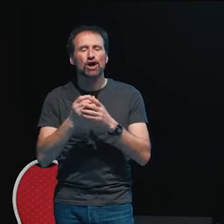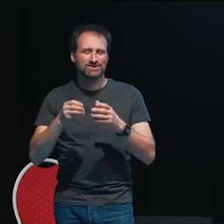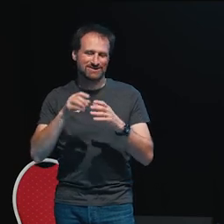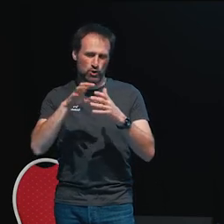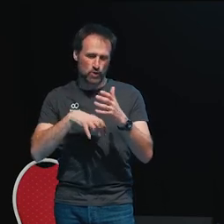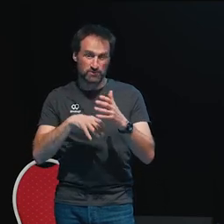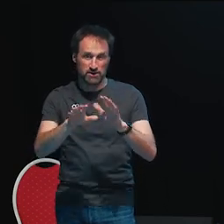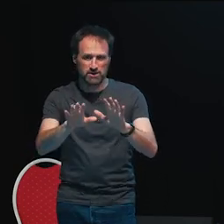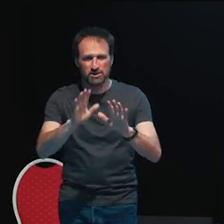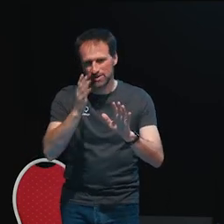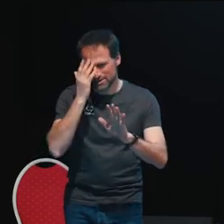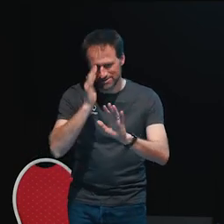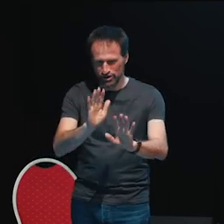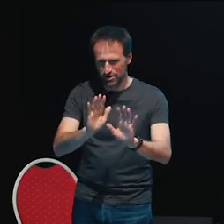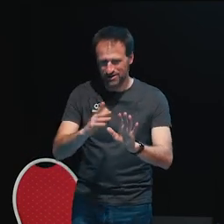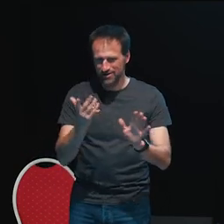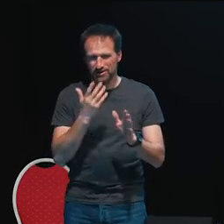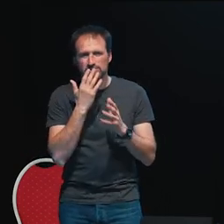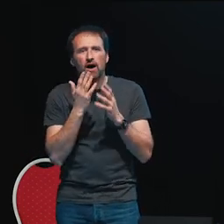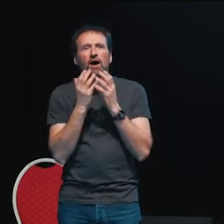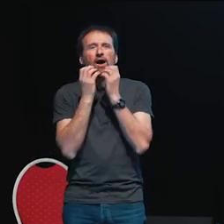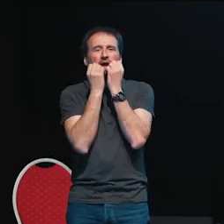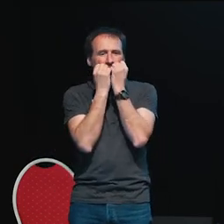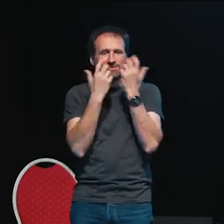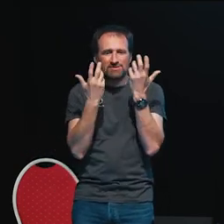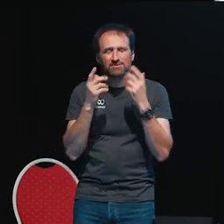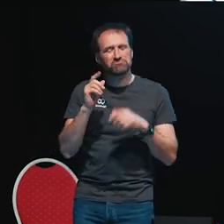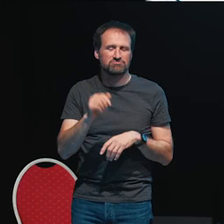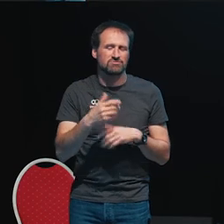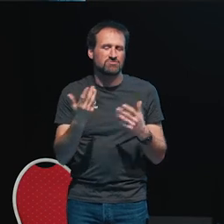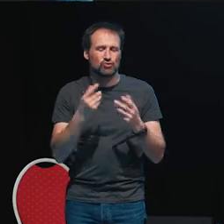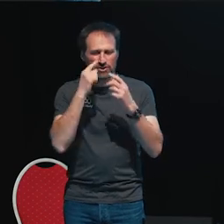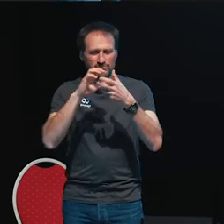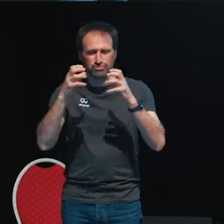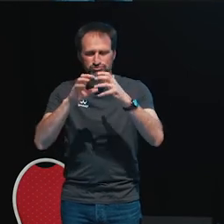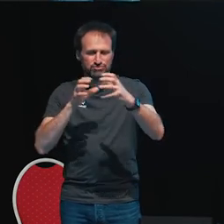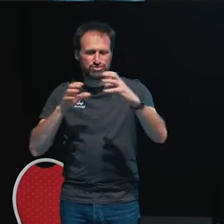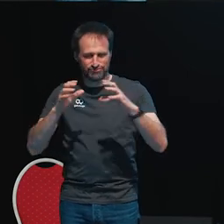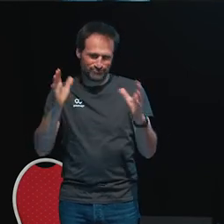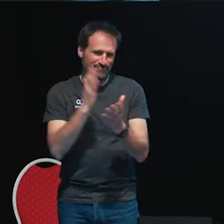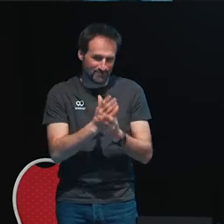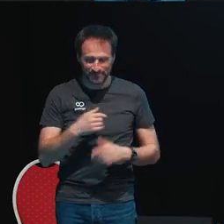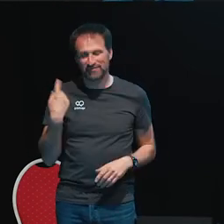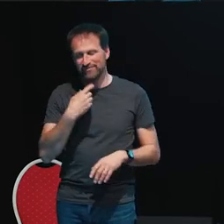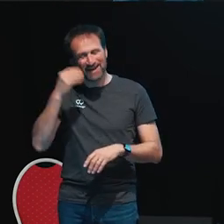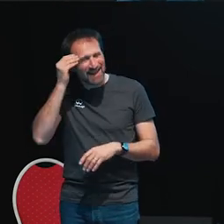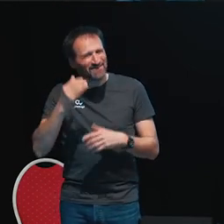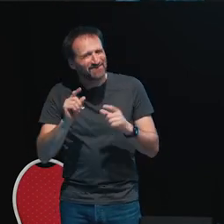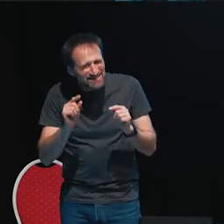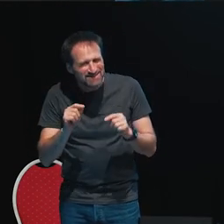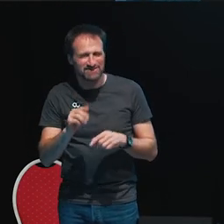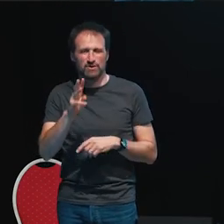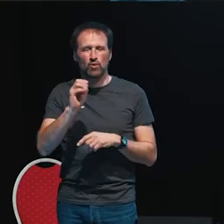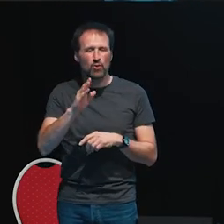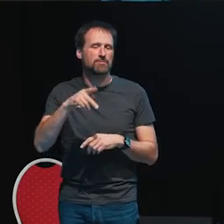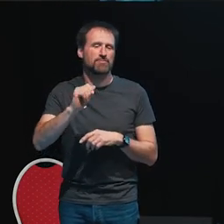that intimidating once we break it apart. We're going to learn what a Webpack plugin is and its anatomy,